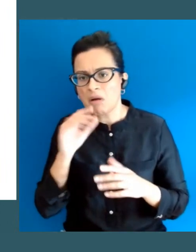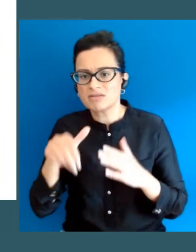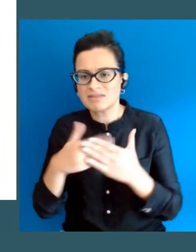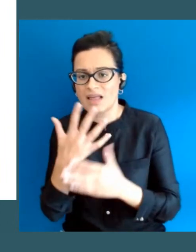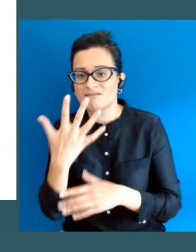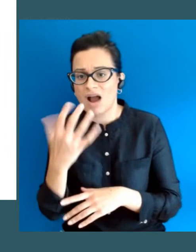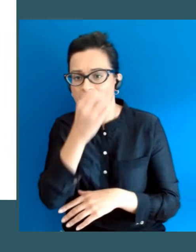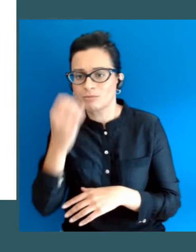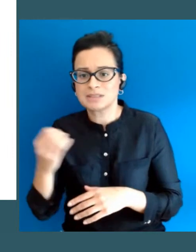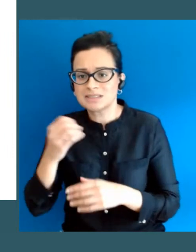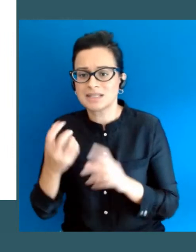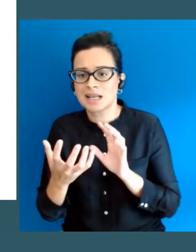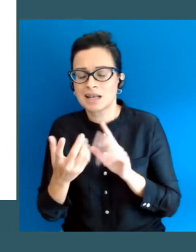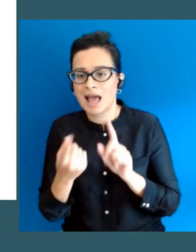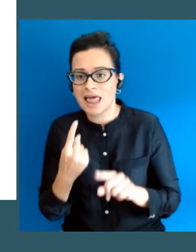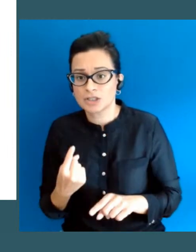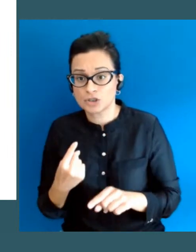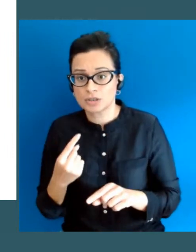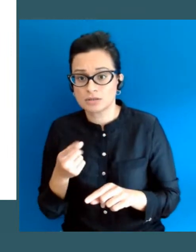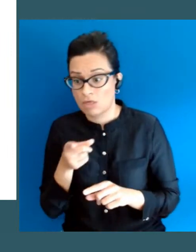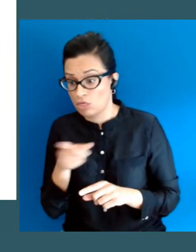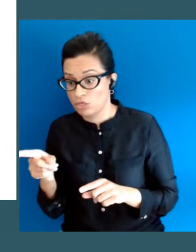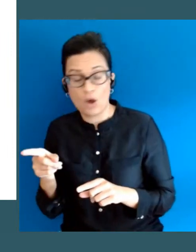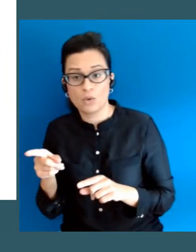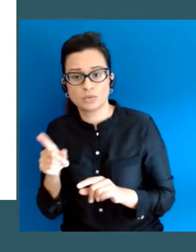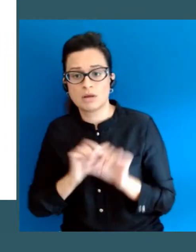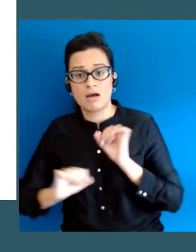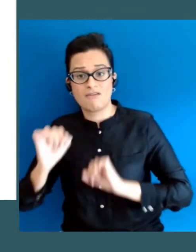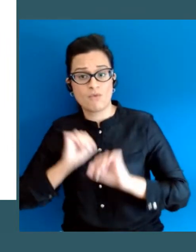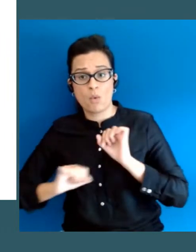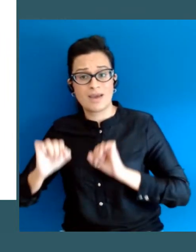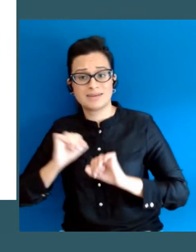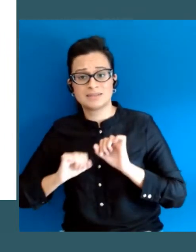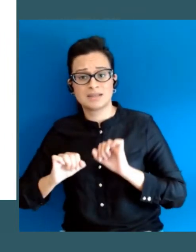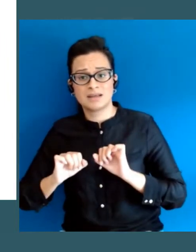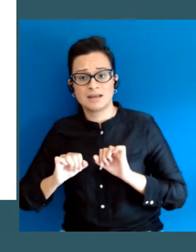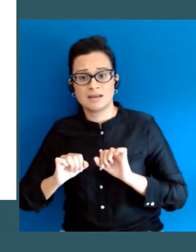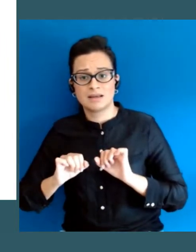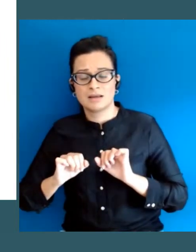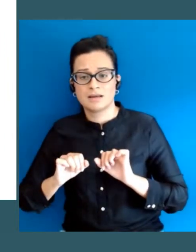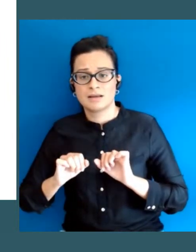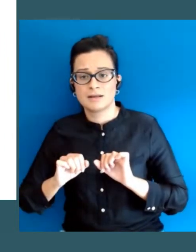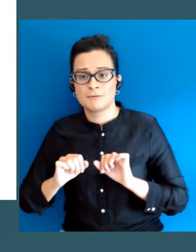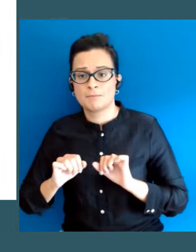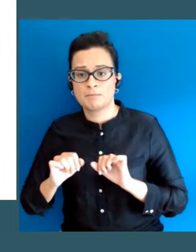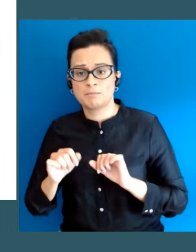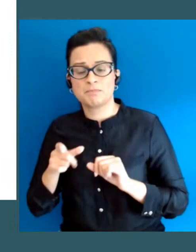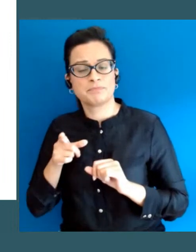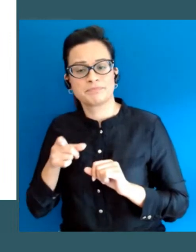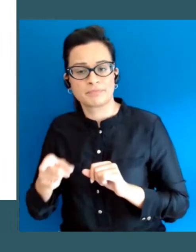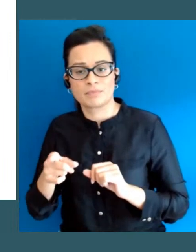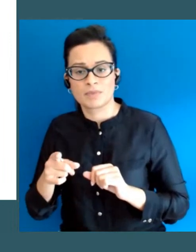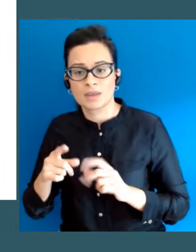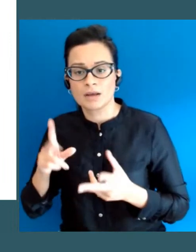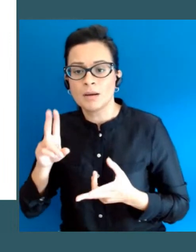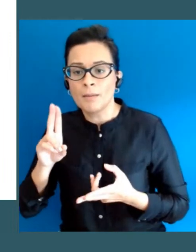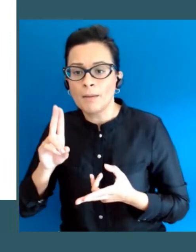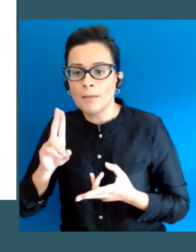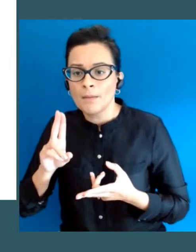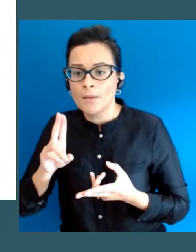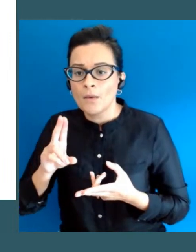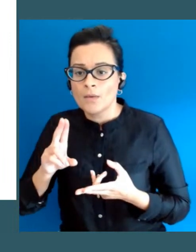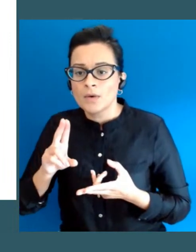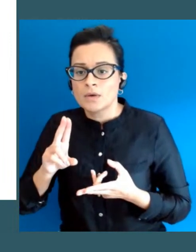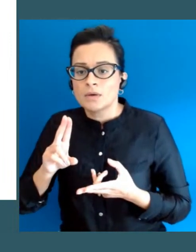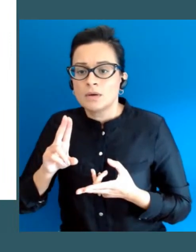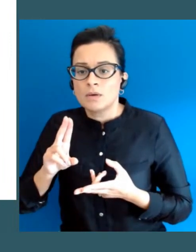been avoiding in a much larger and a statistically significant proportion. So this